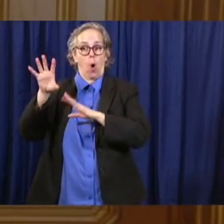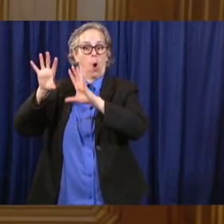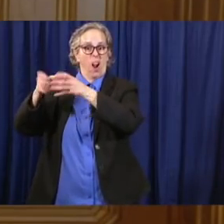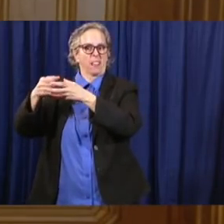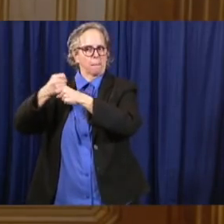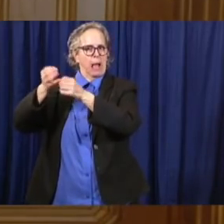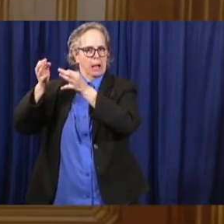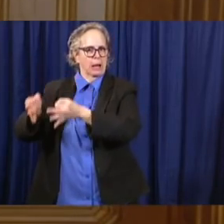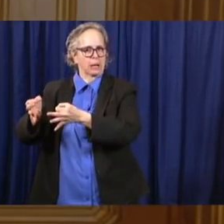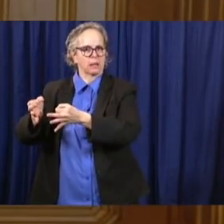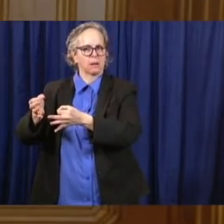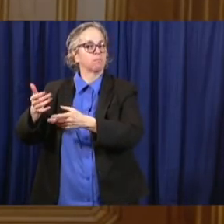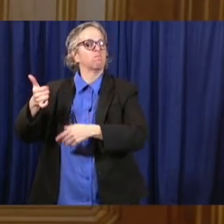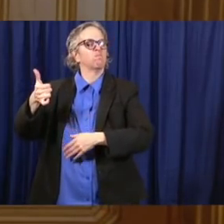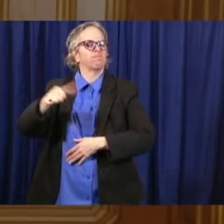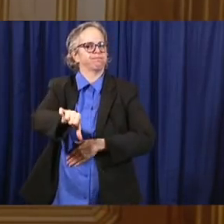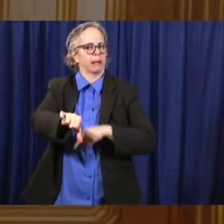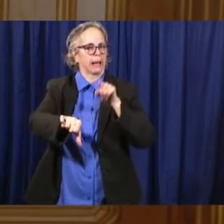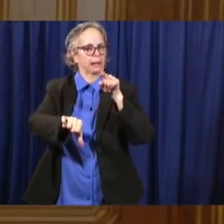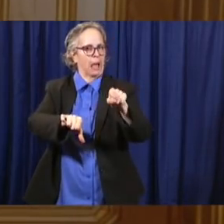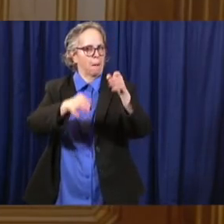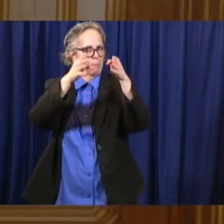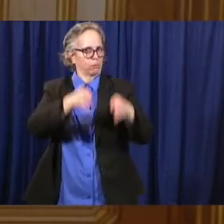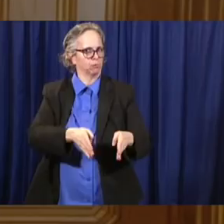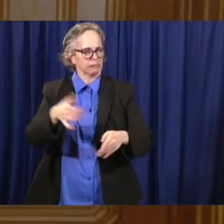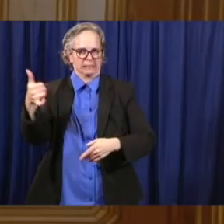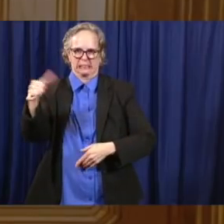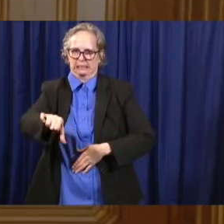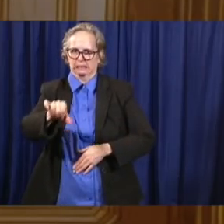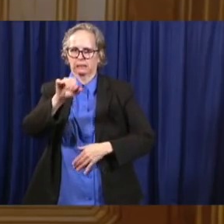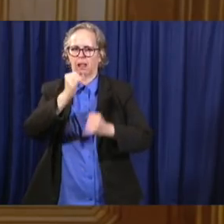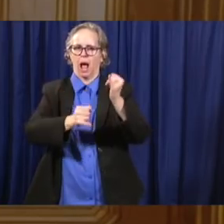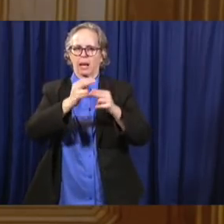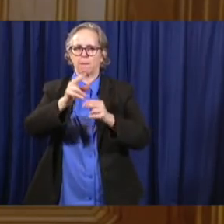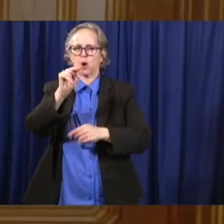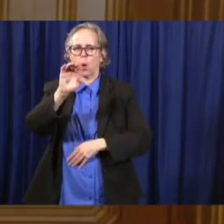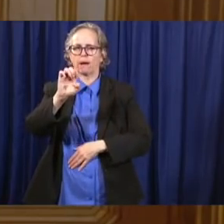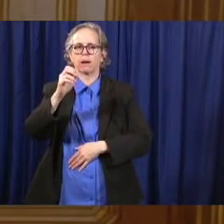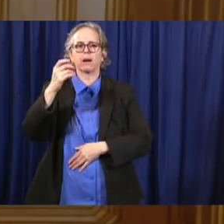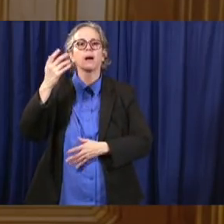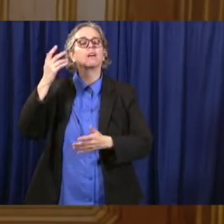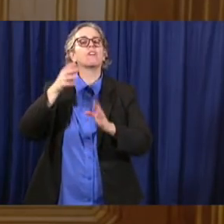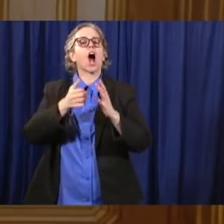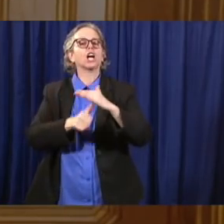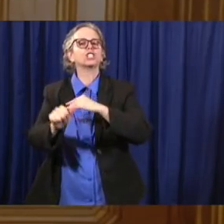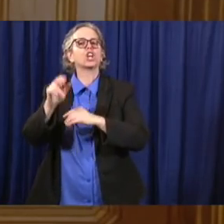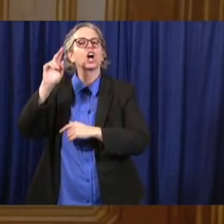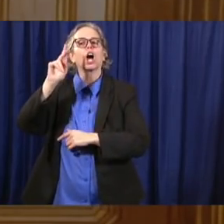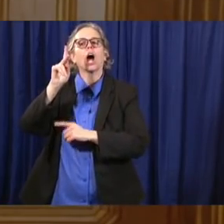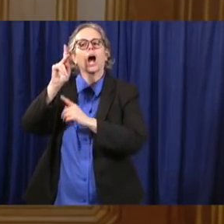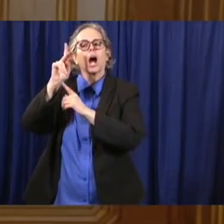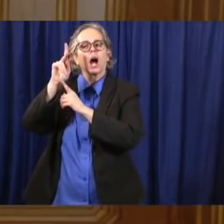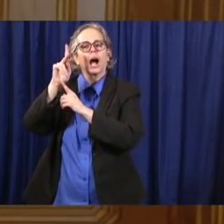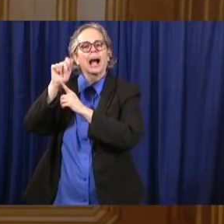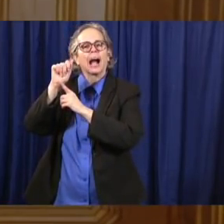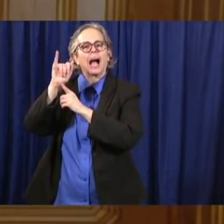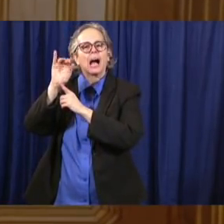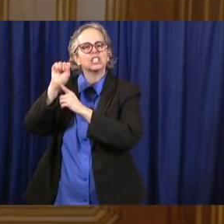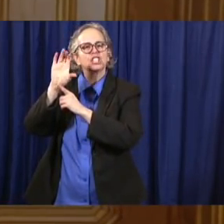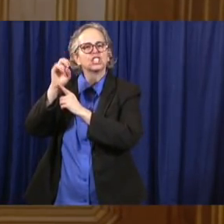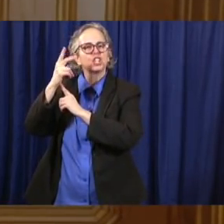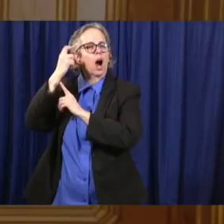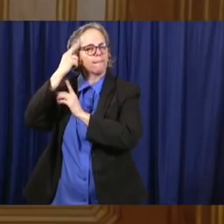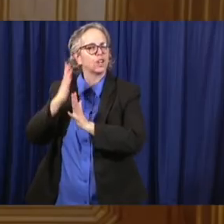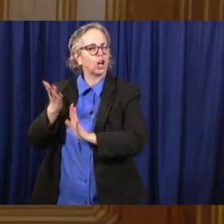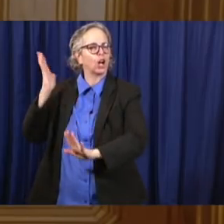did not have a favorable recommendation to Governor Kasich. Nothing's really happened on that. I've not taken any action on that.